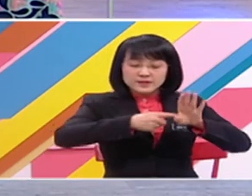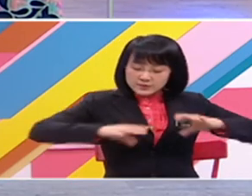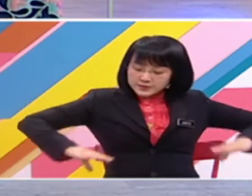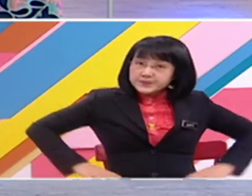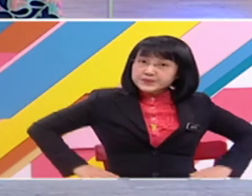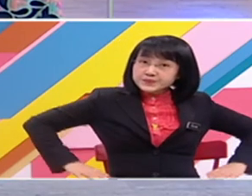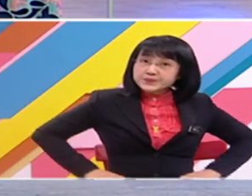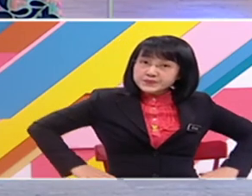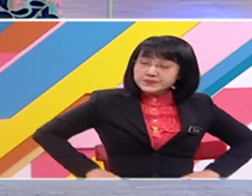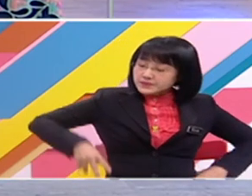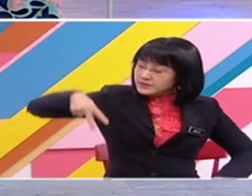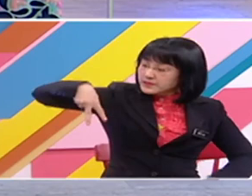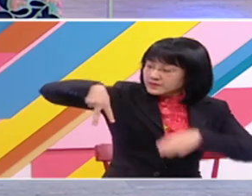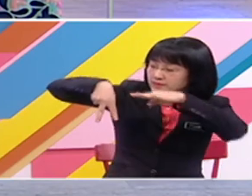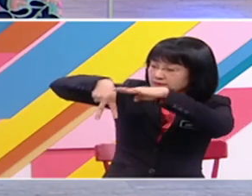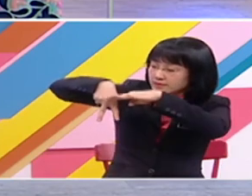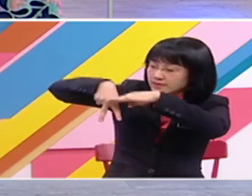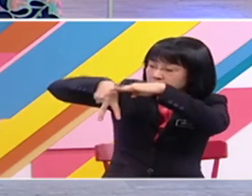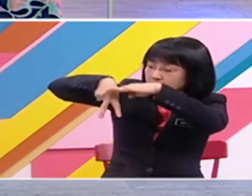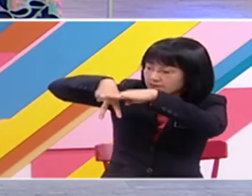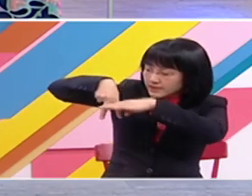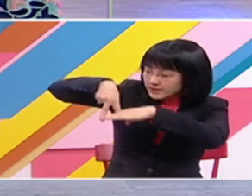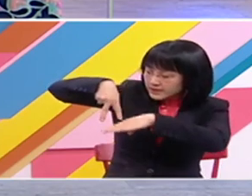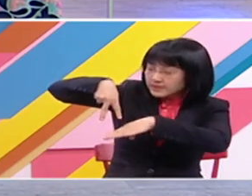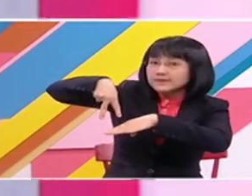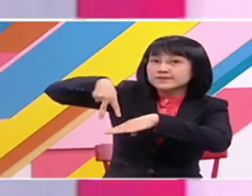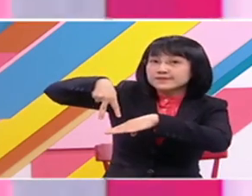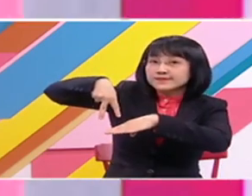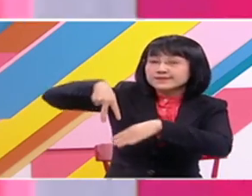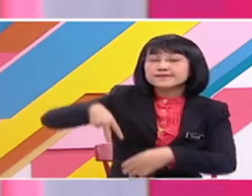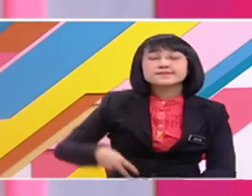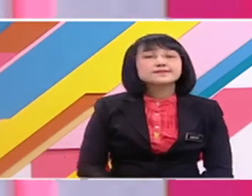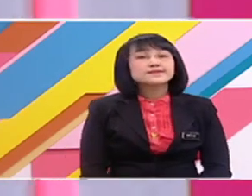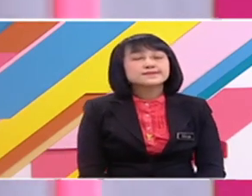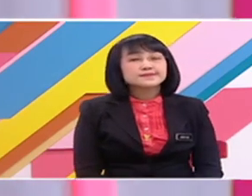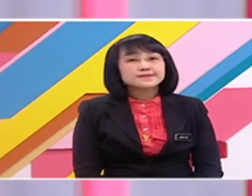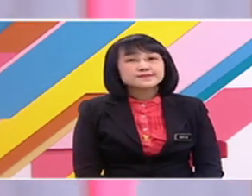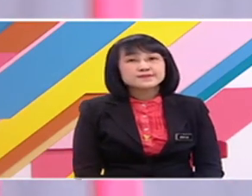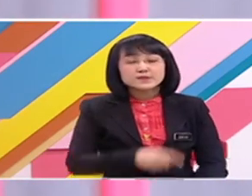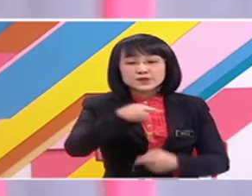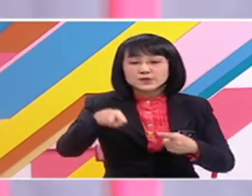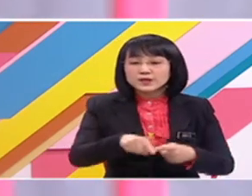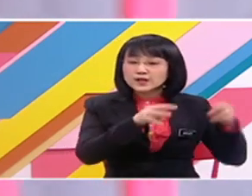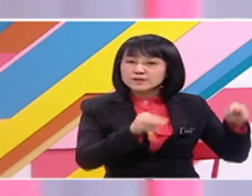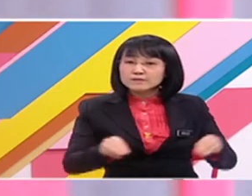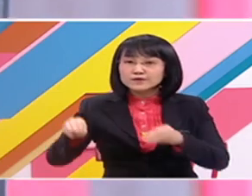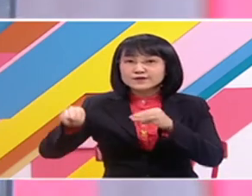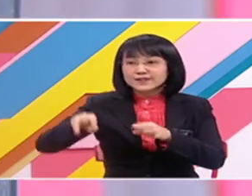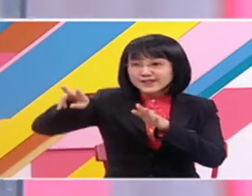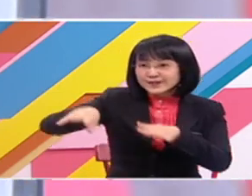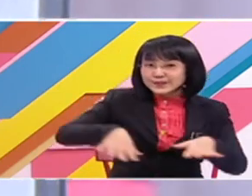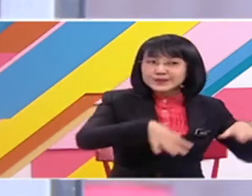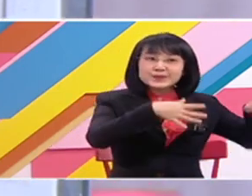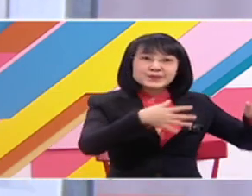then it goes down to cover our legs. Yeah. And when you move, it has some sort of